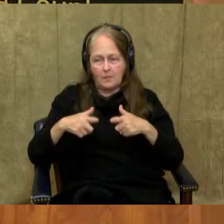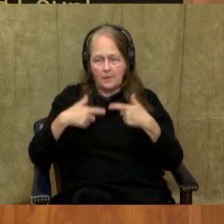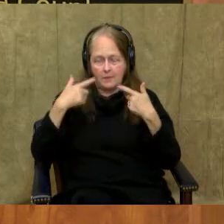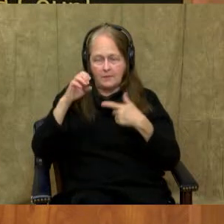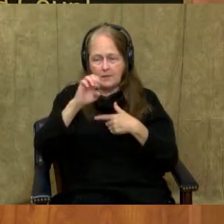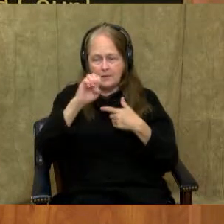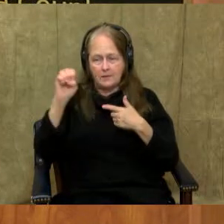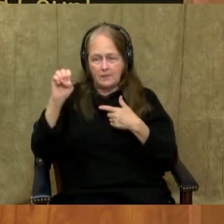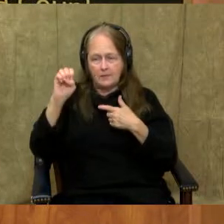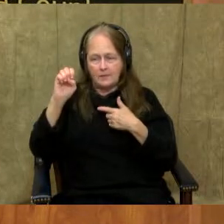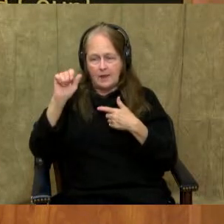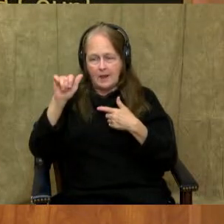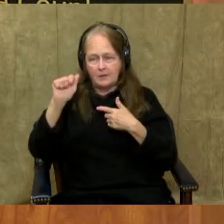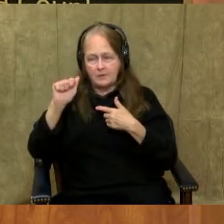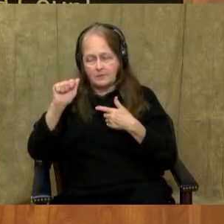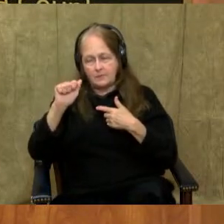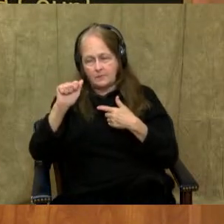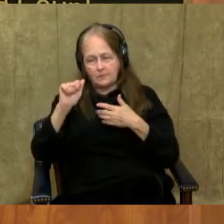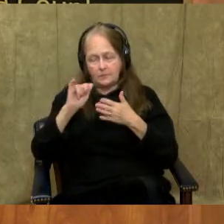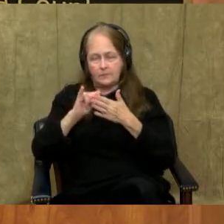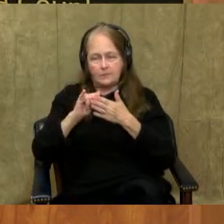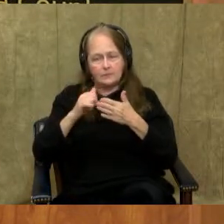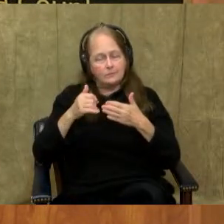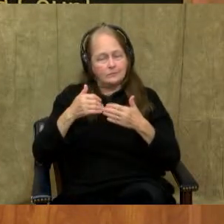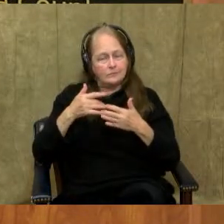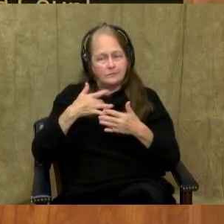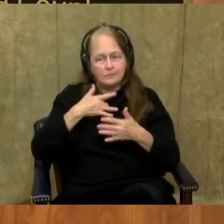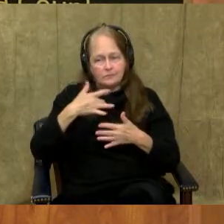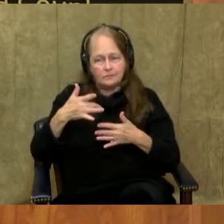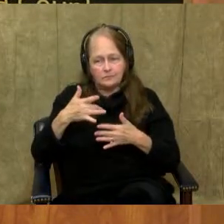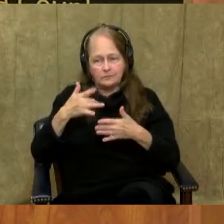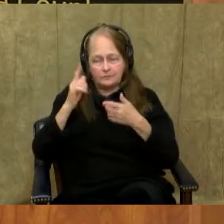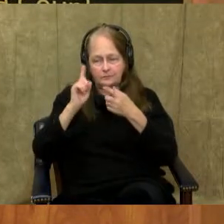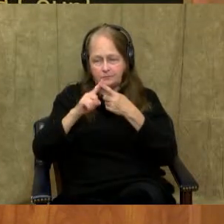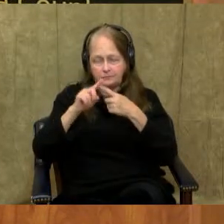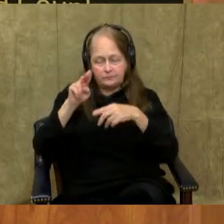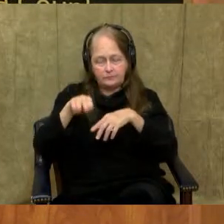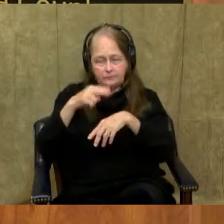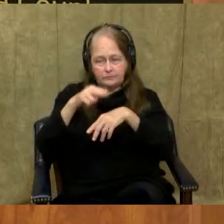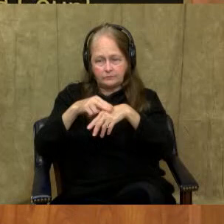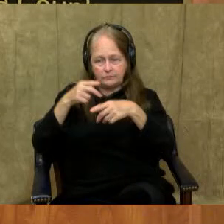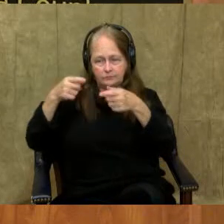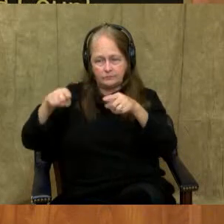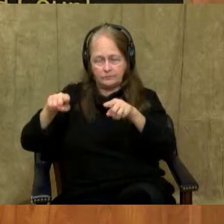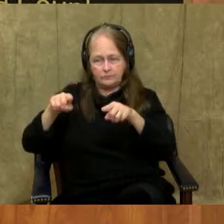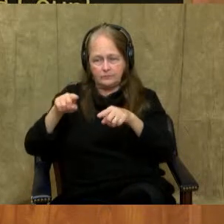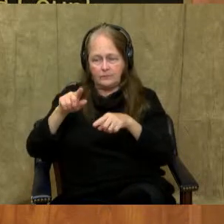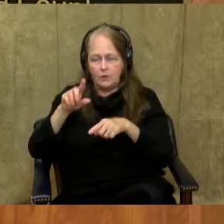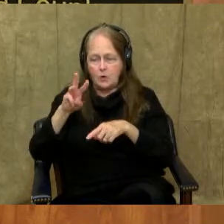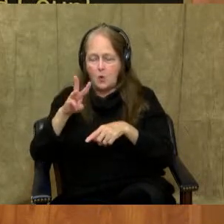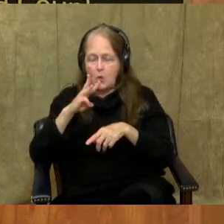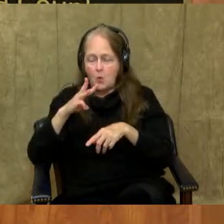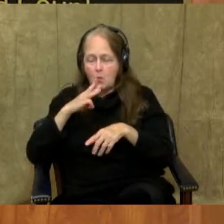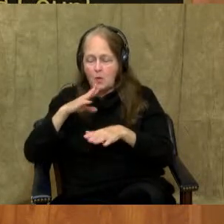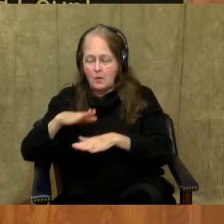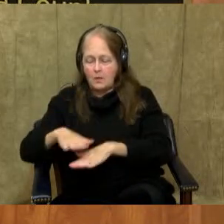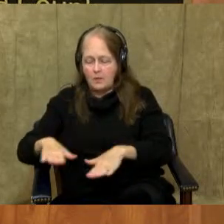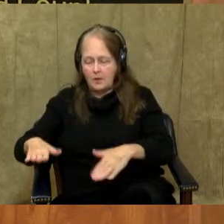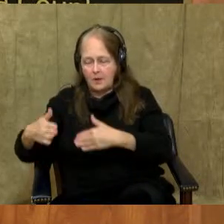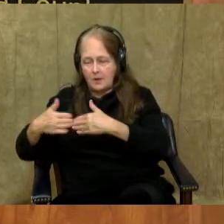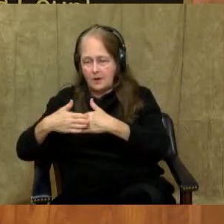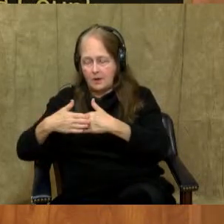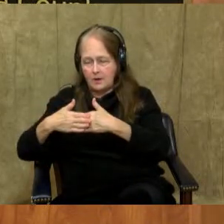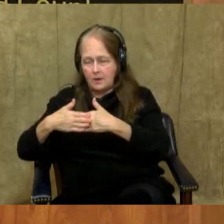Asia live in those areas that are prone to the natural hazards, the low-lying areas, the coastal